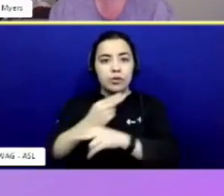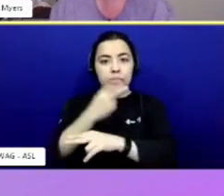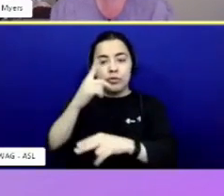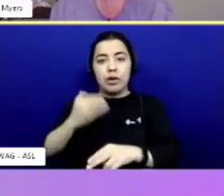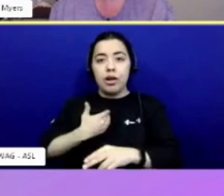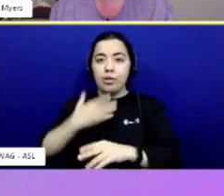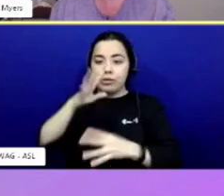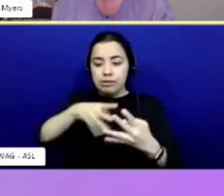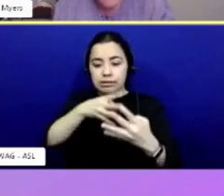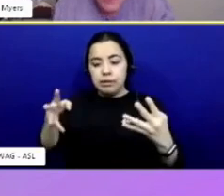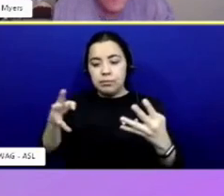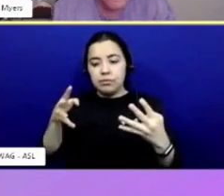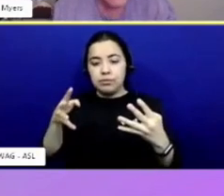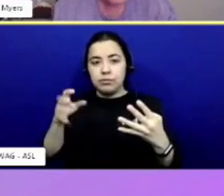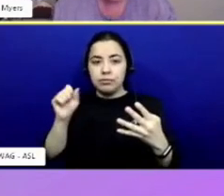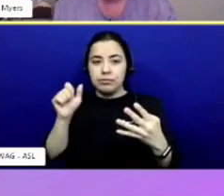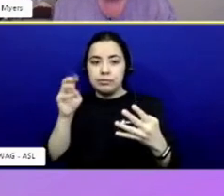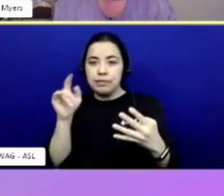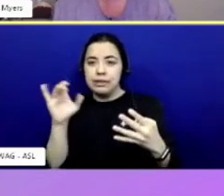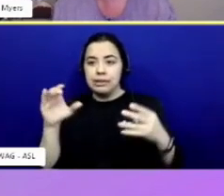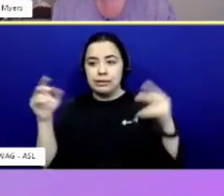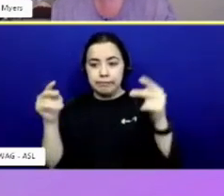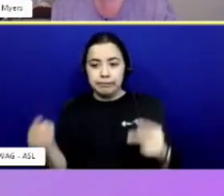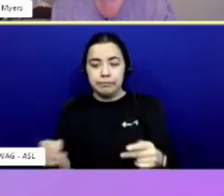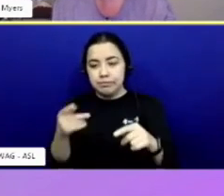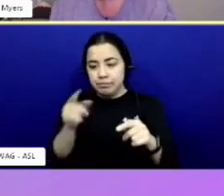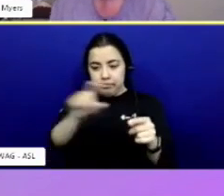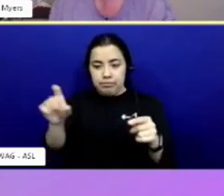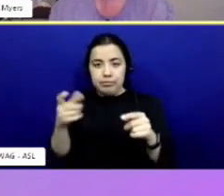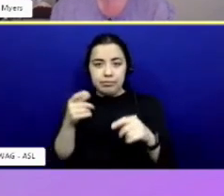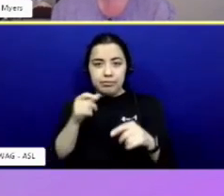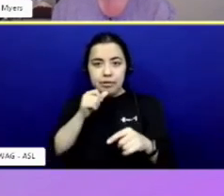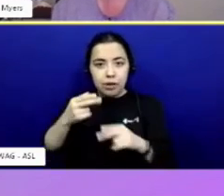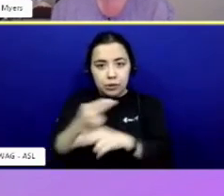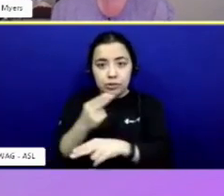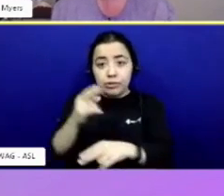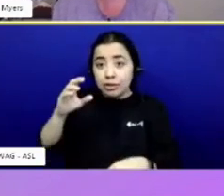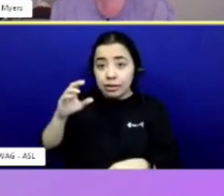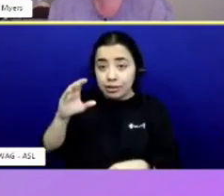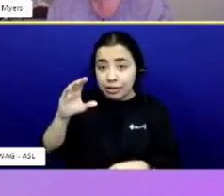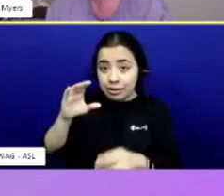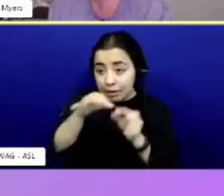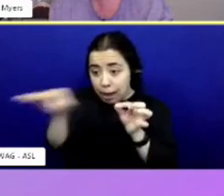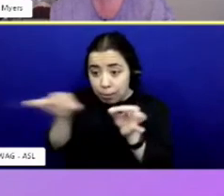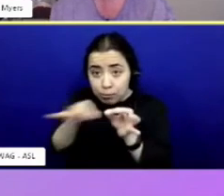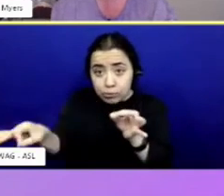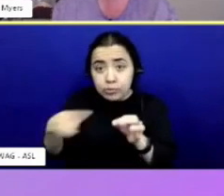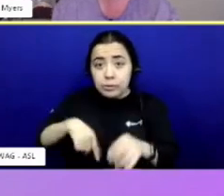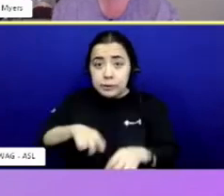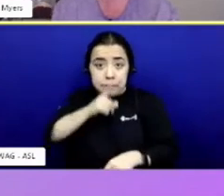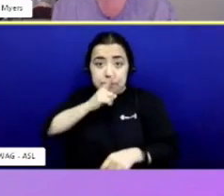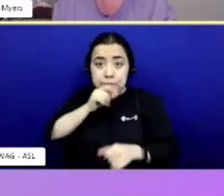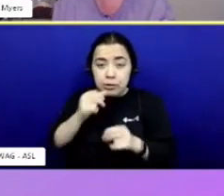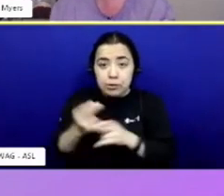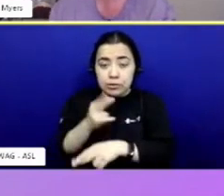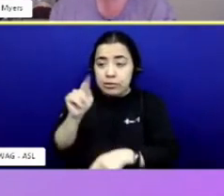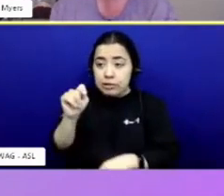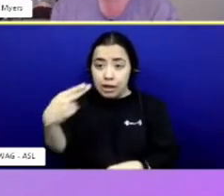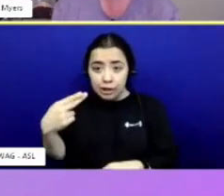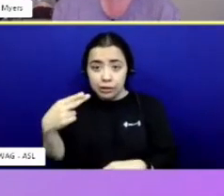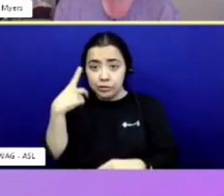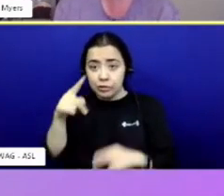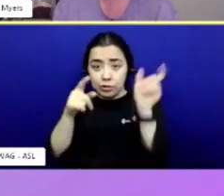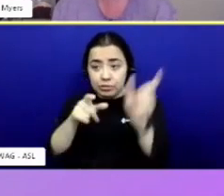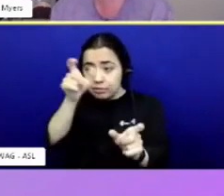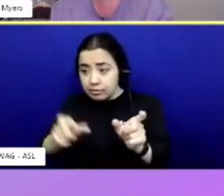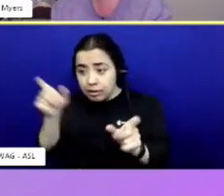could. We aren't using the caption element. We're not using TH header cells. We're not using T-foot